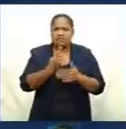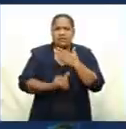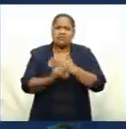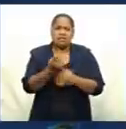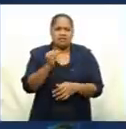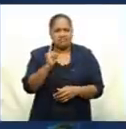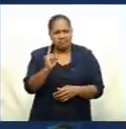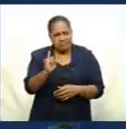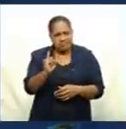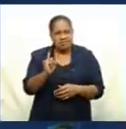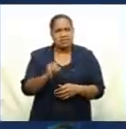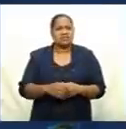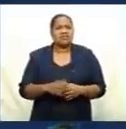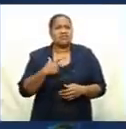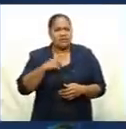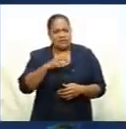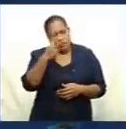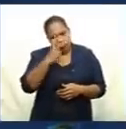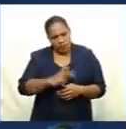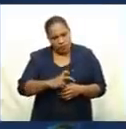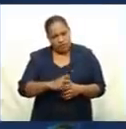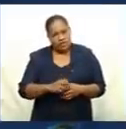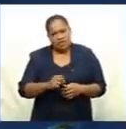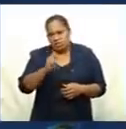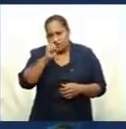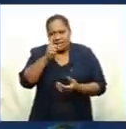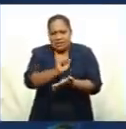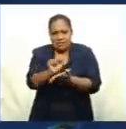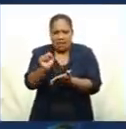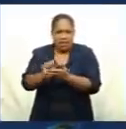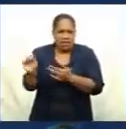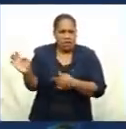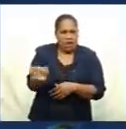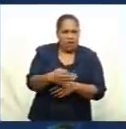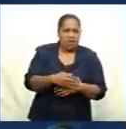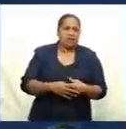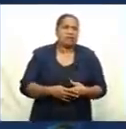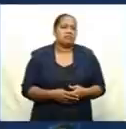out of date. So we can't sell all our drinks, and